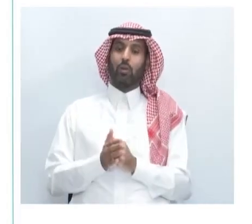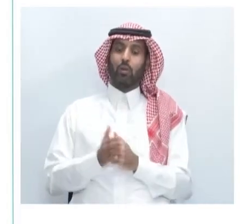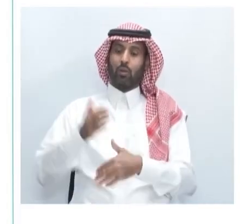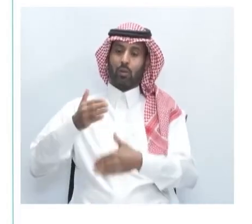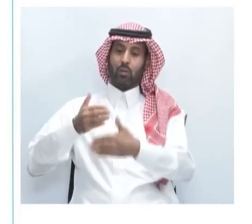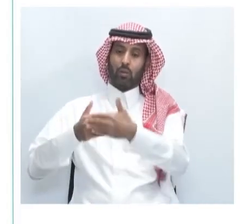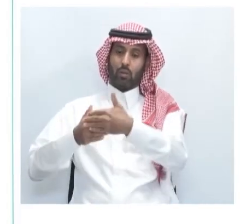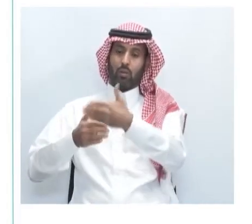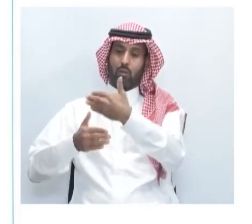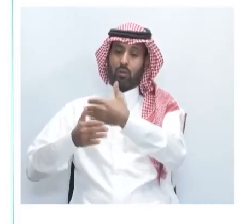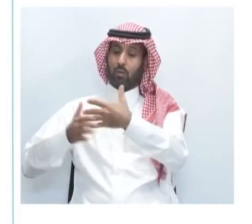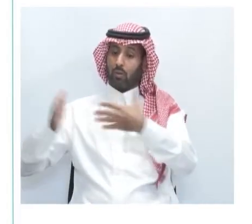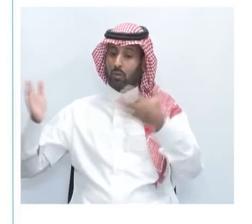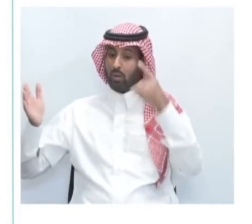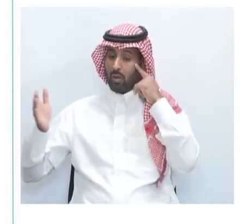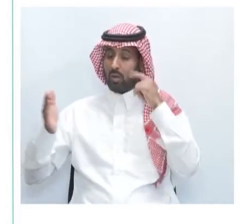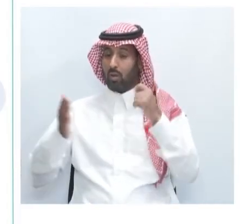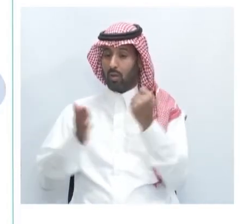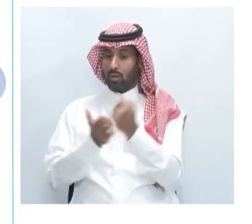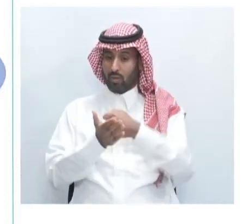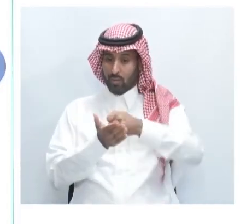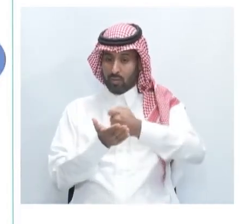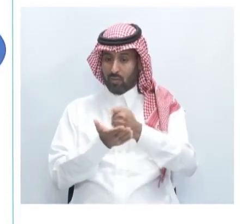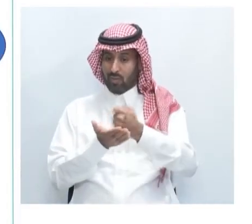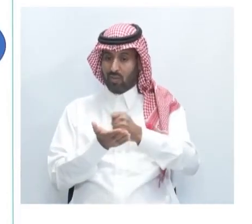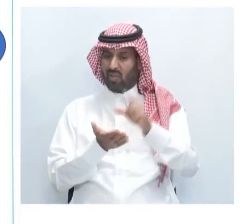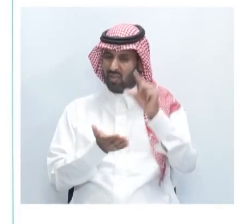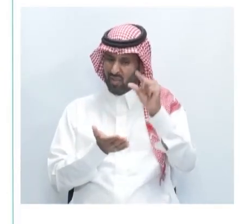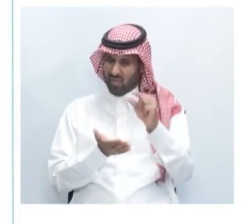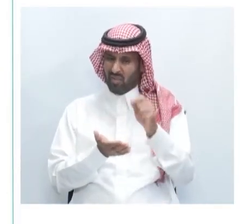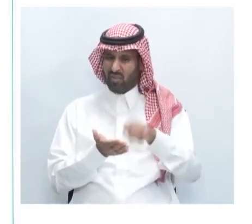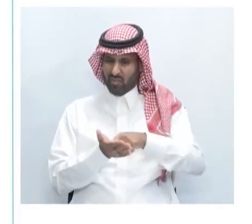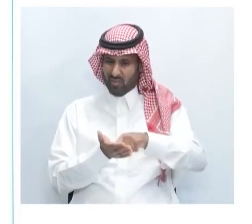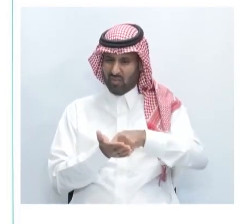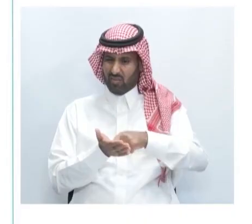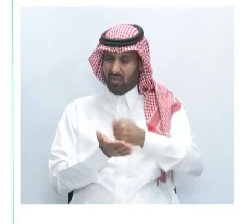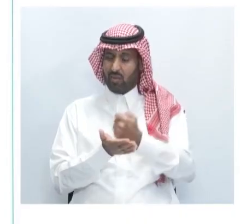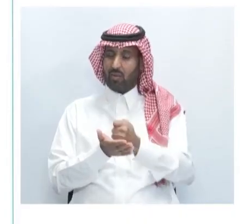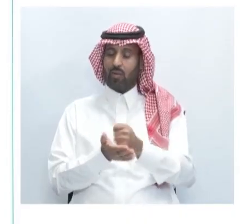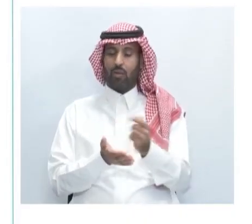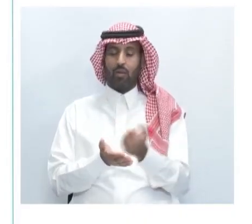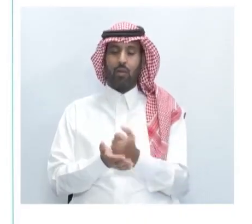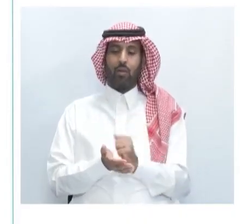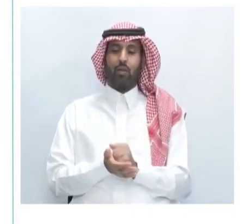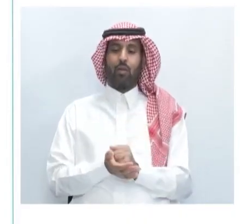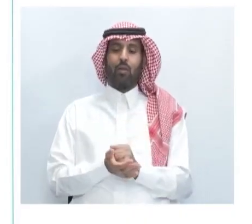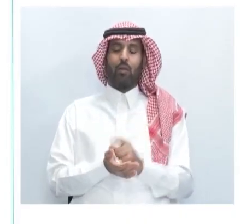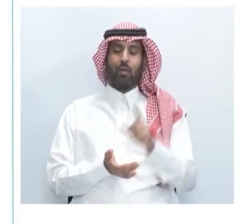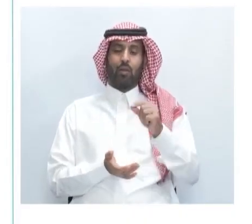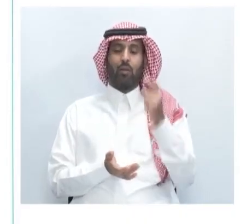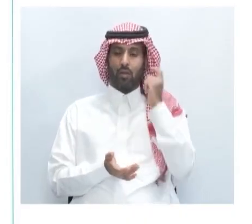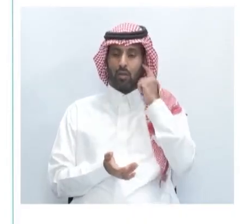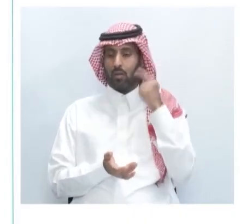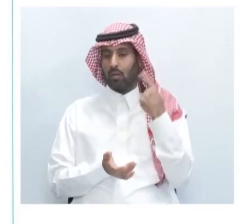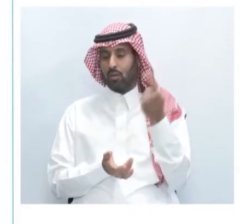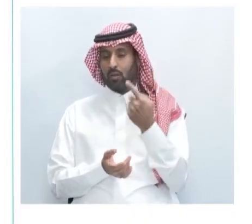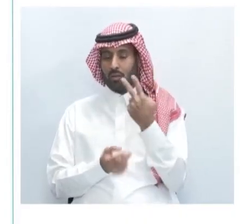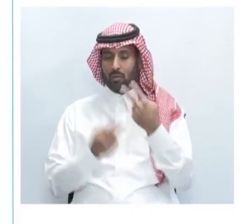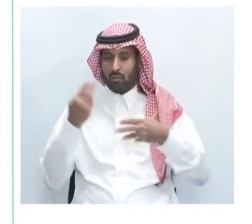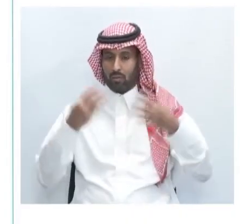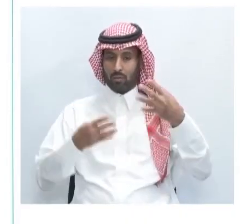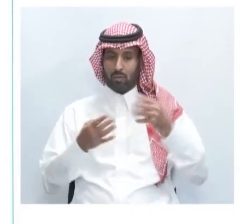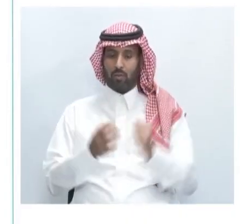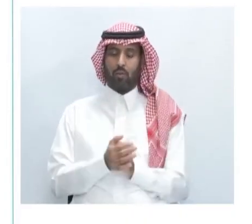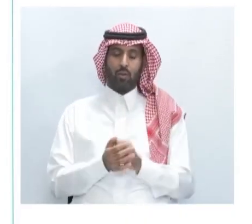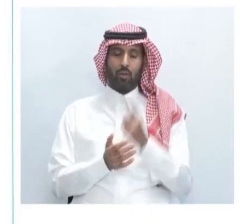Excellent. And the eraser is what? Small. That's right. Okay, number two, listen, read, and match the same